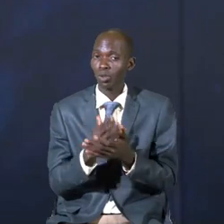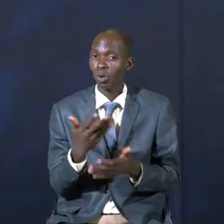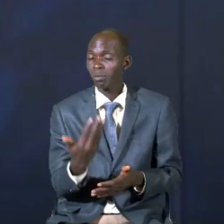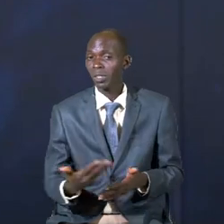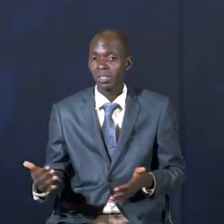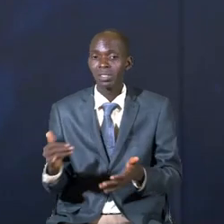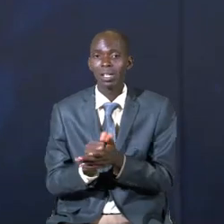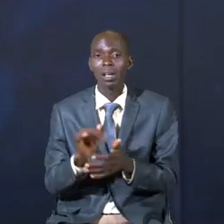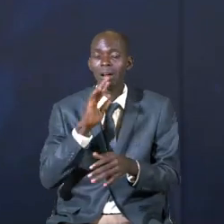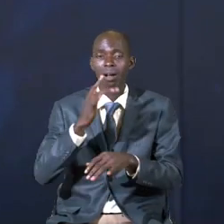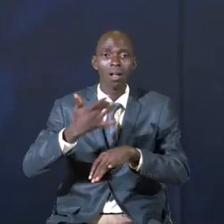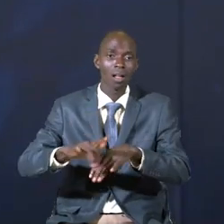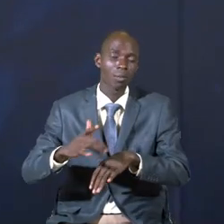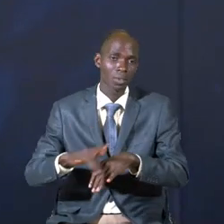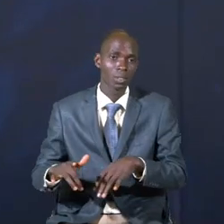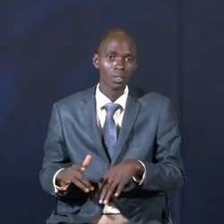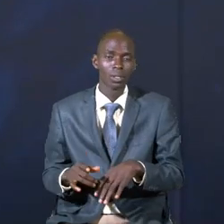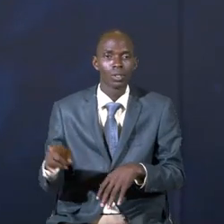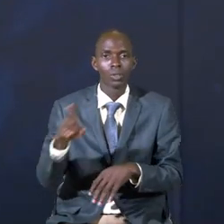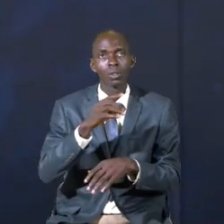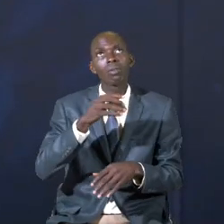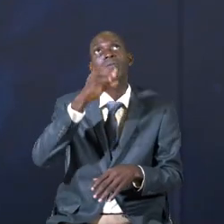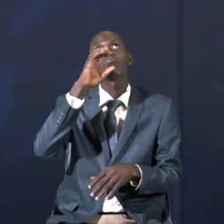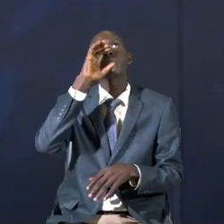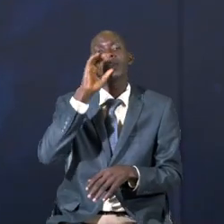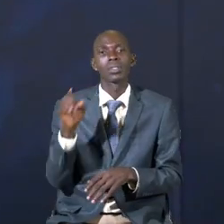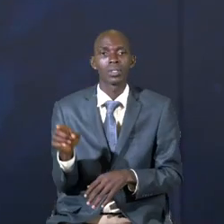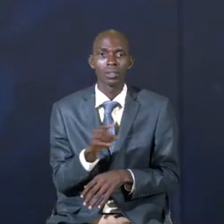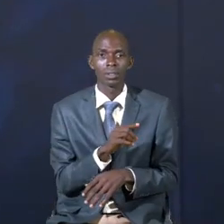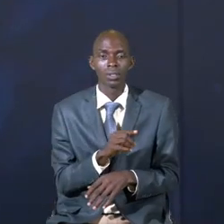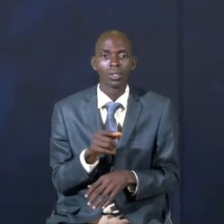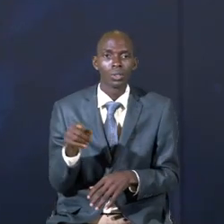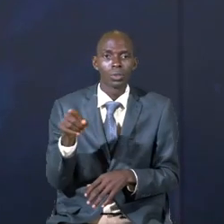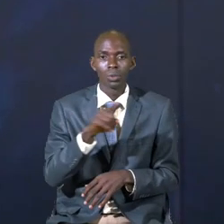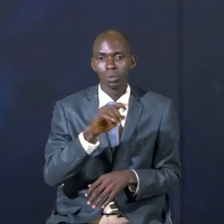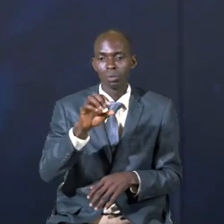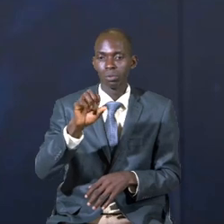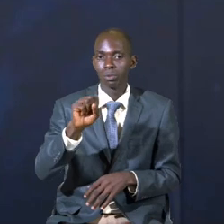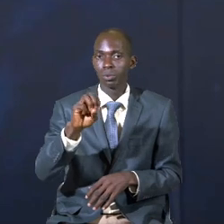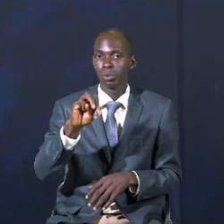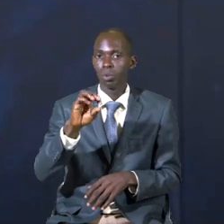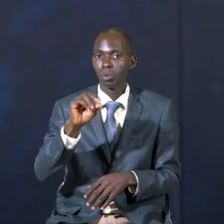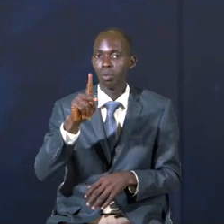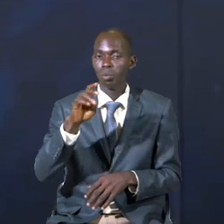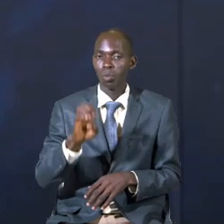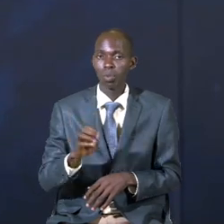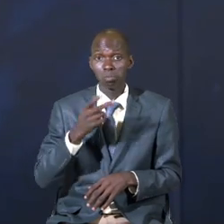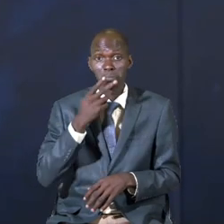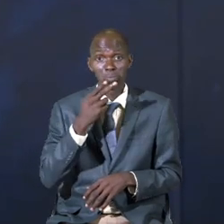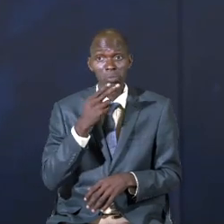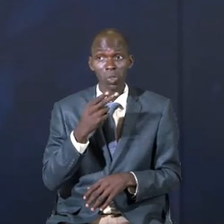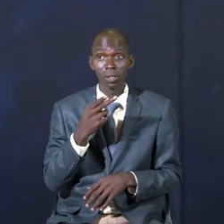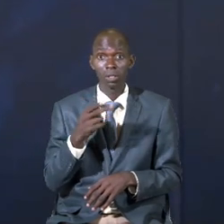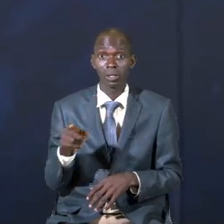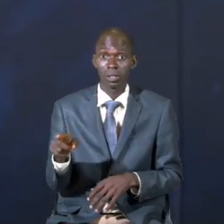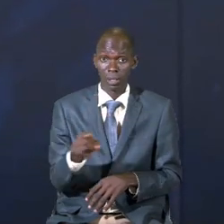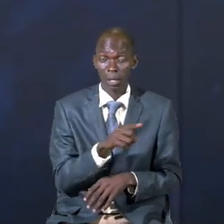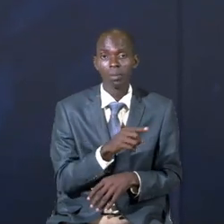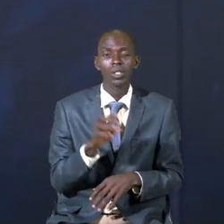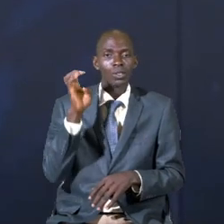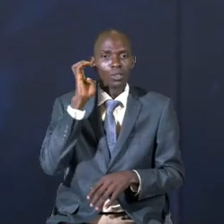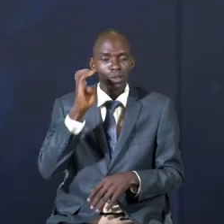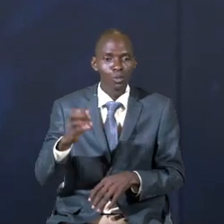empty you drink them you smoke them you take them you ingest